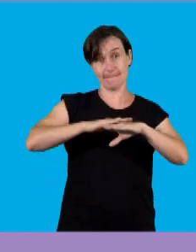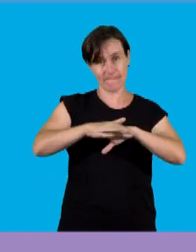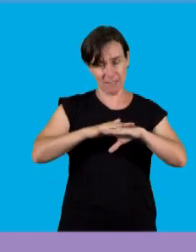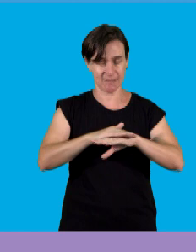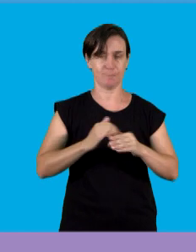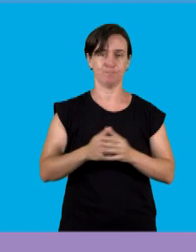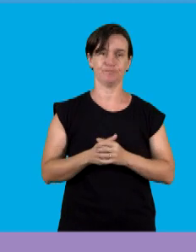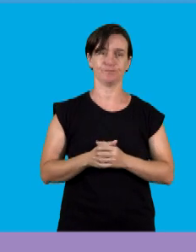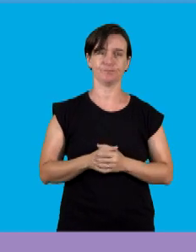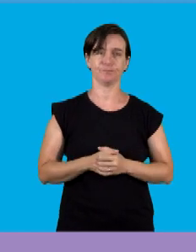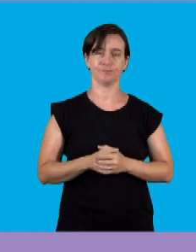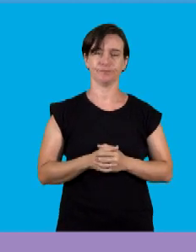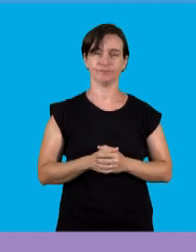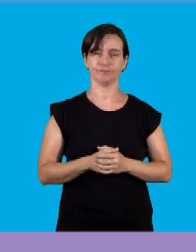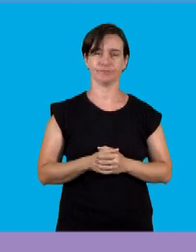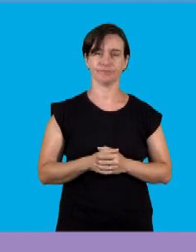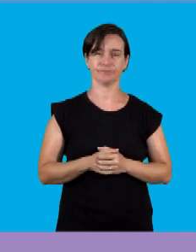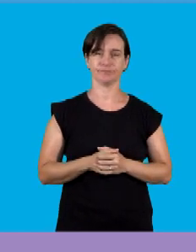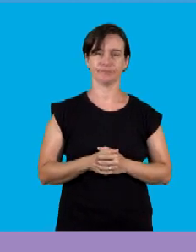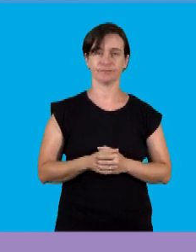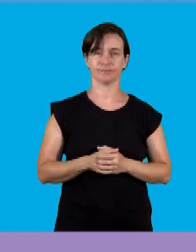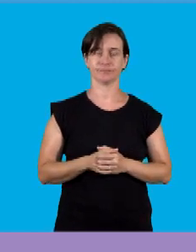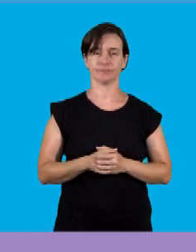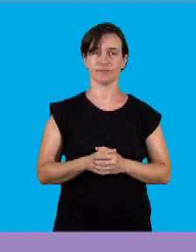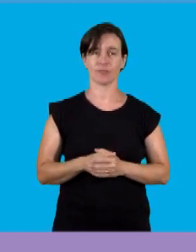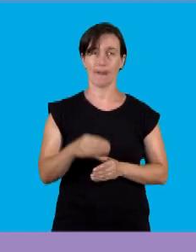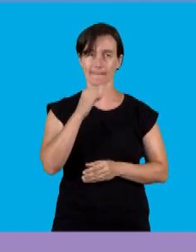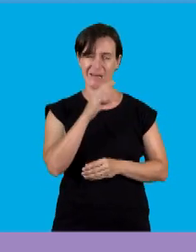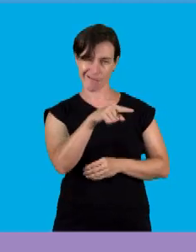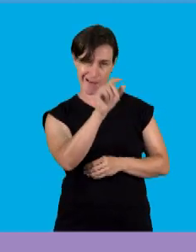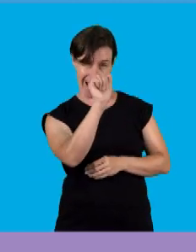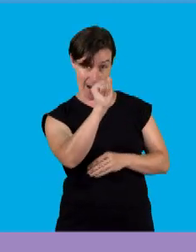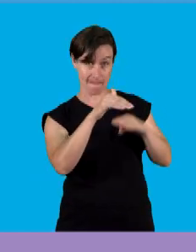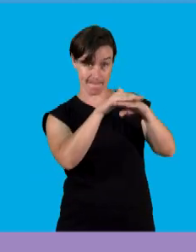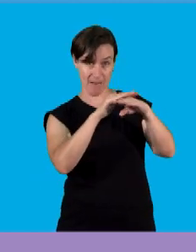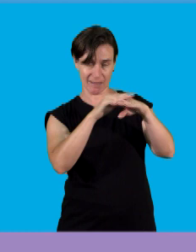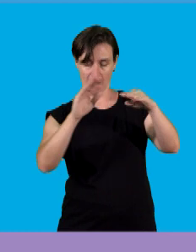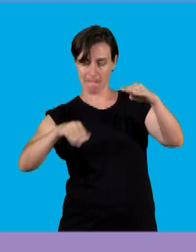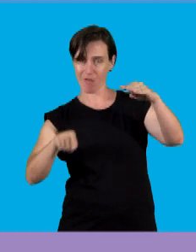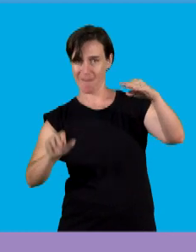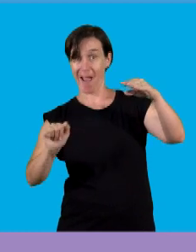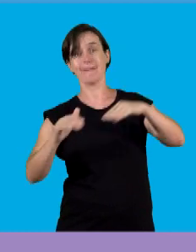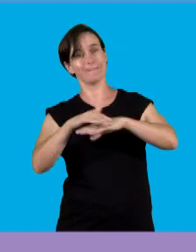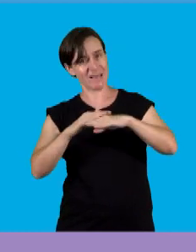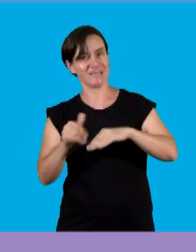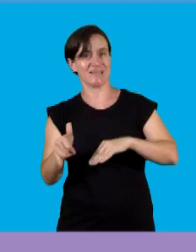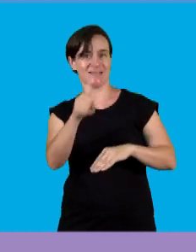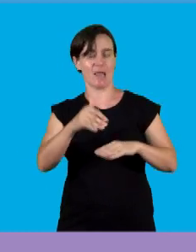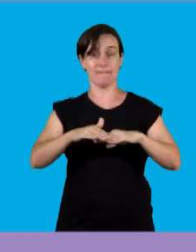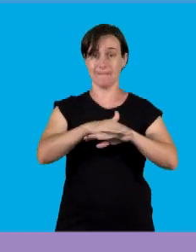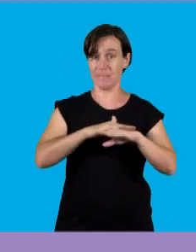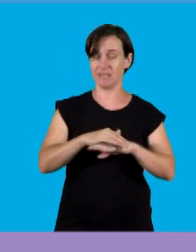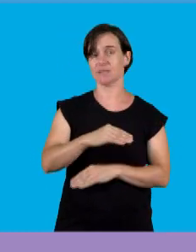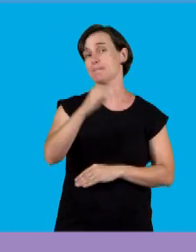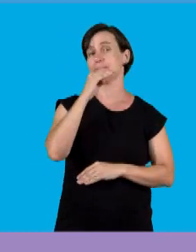are the same. So we are going to look for bases that are the same. We have a base a there and a base a there. So that means that we are going to